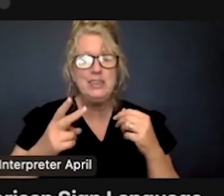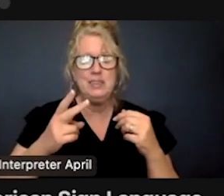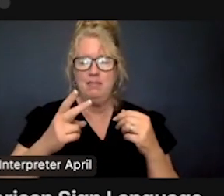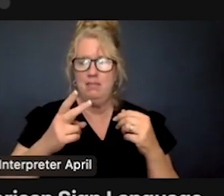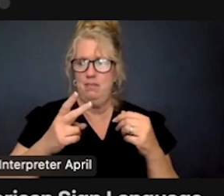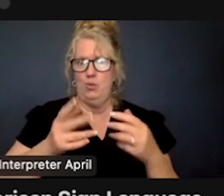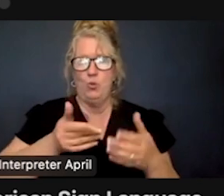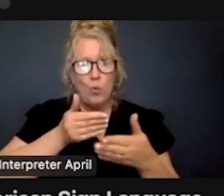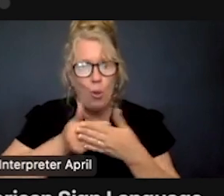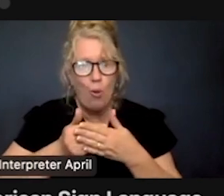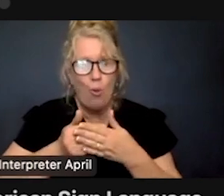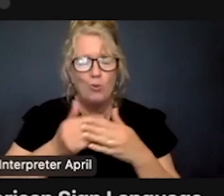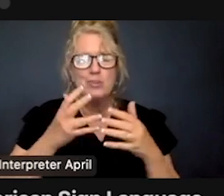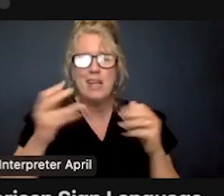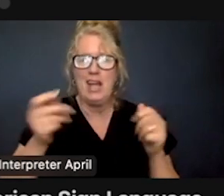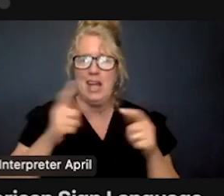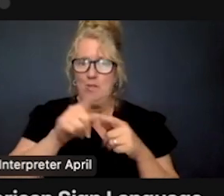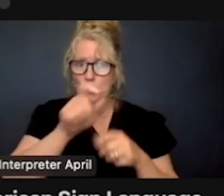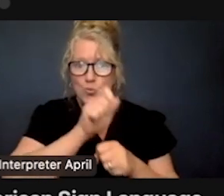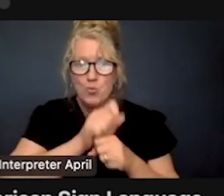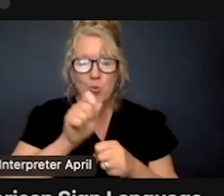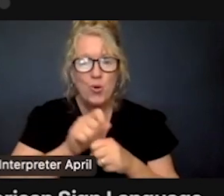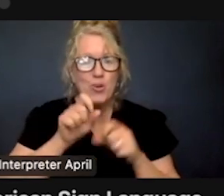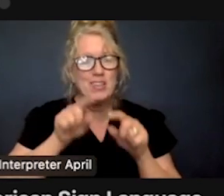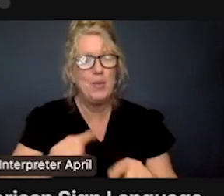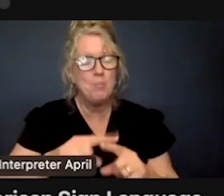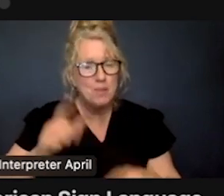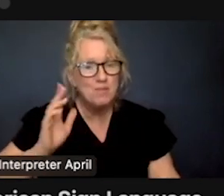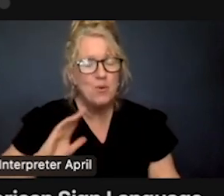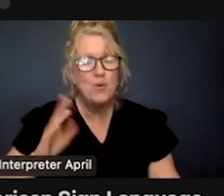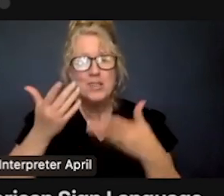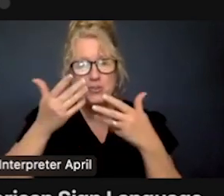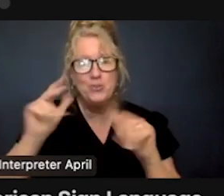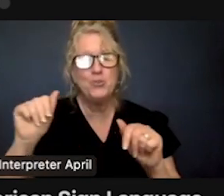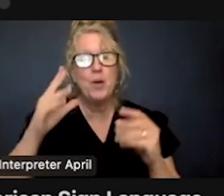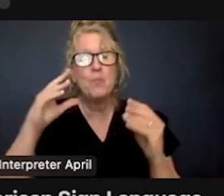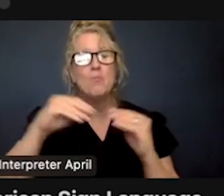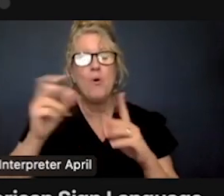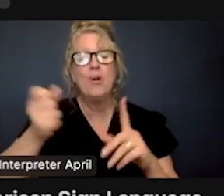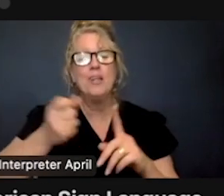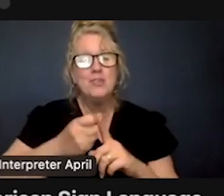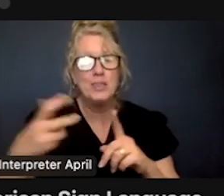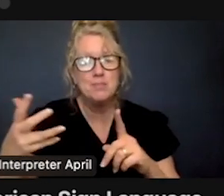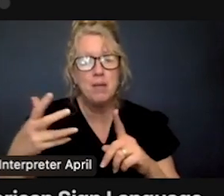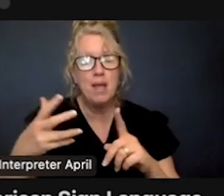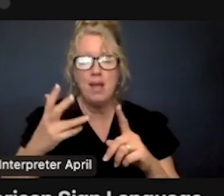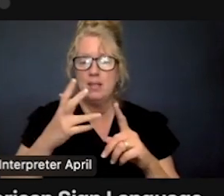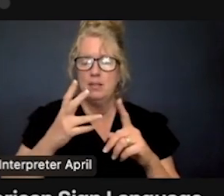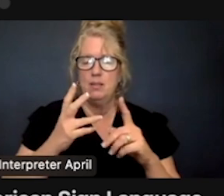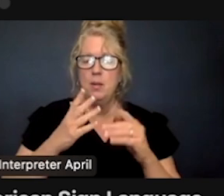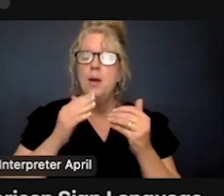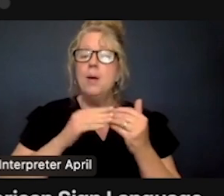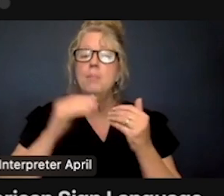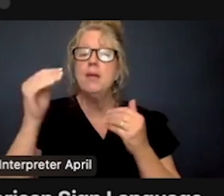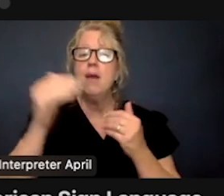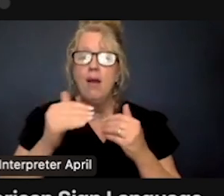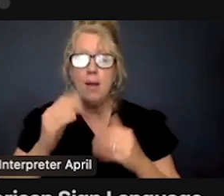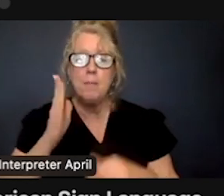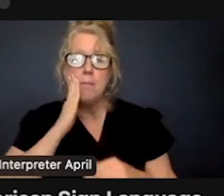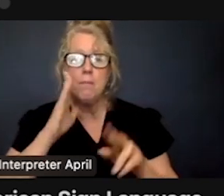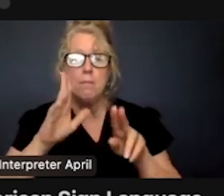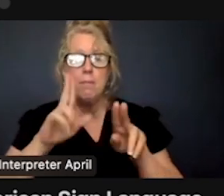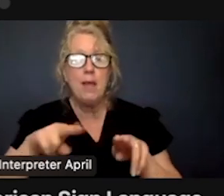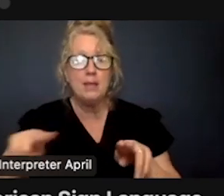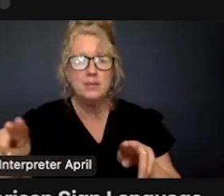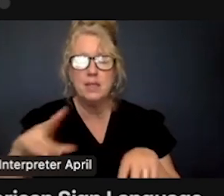close and then worked in them and then tried to expand the scope of Beyond Beds. Talk about